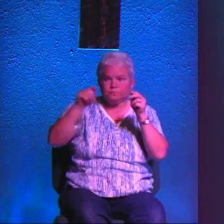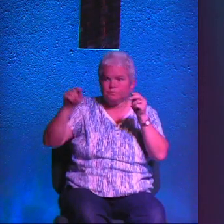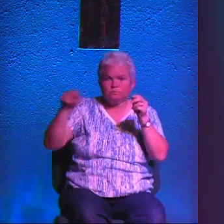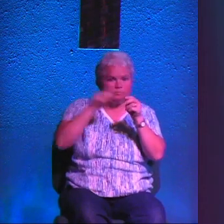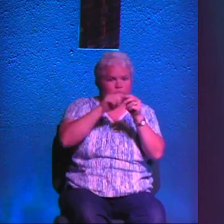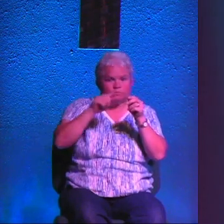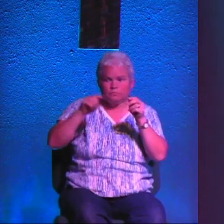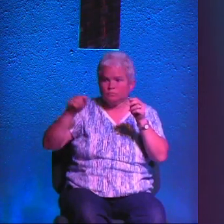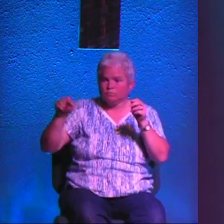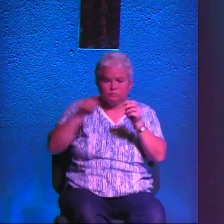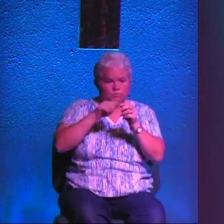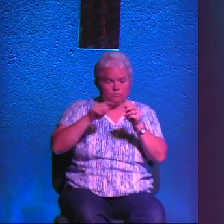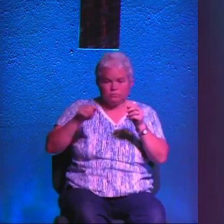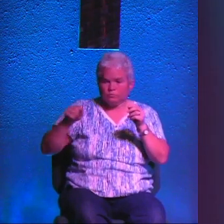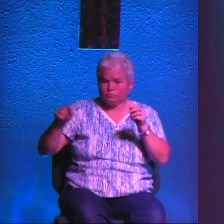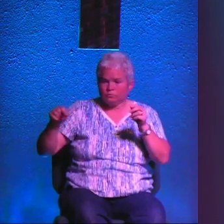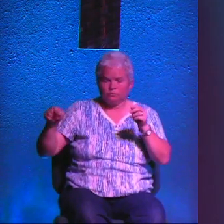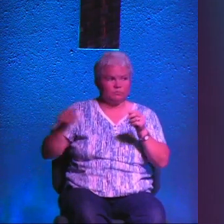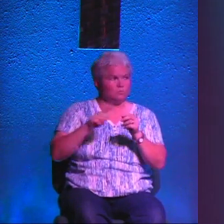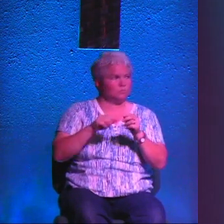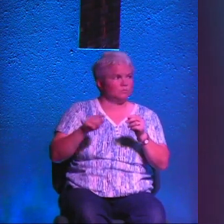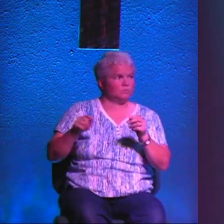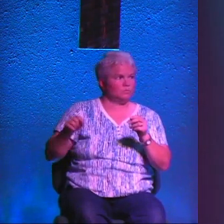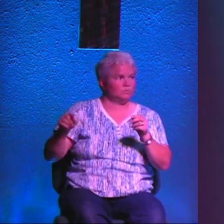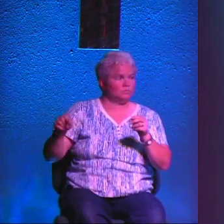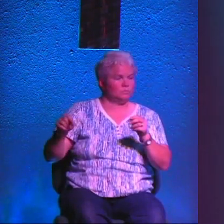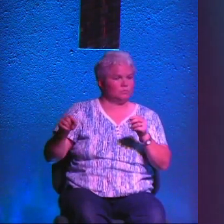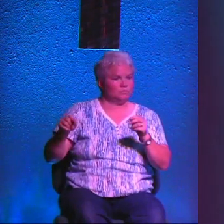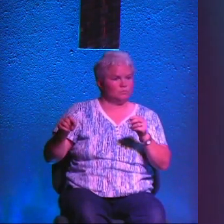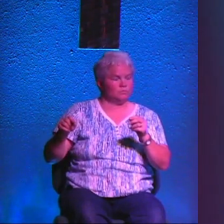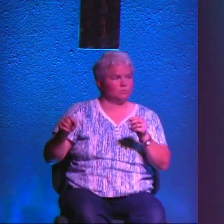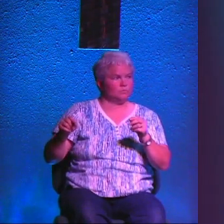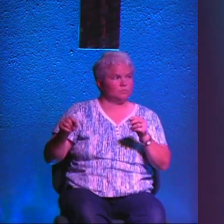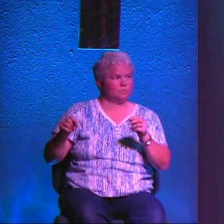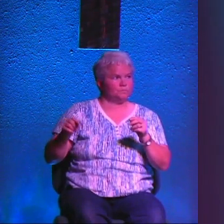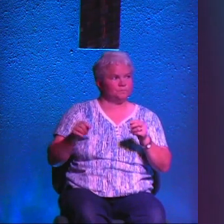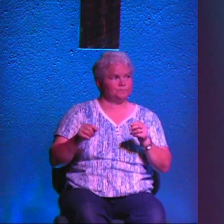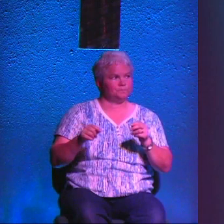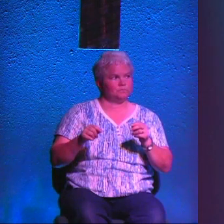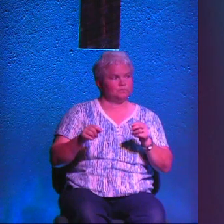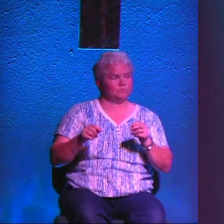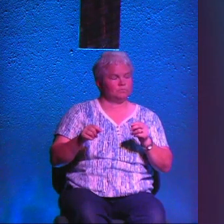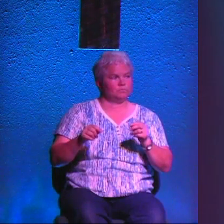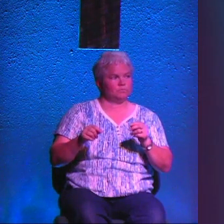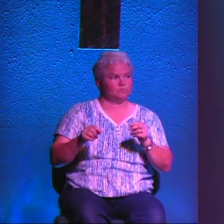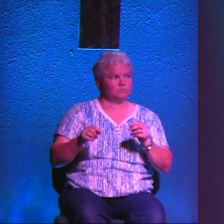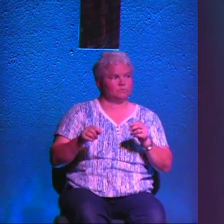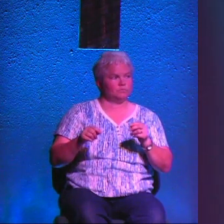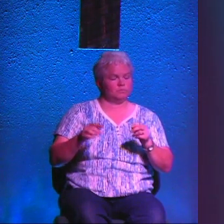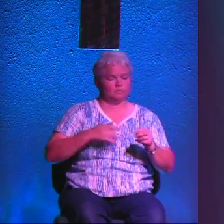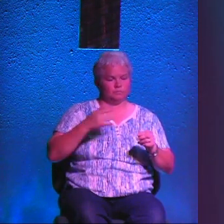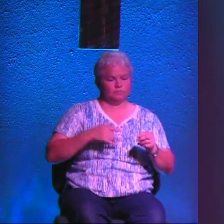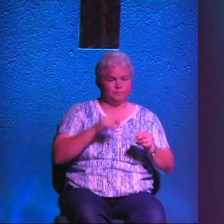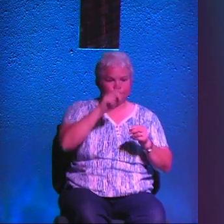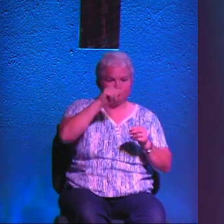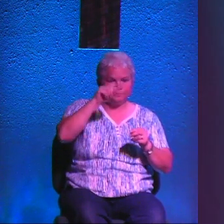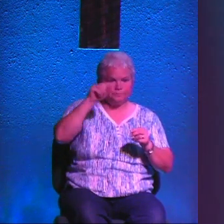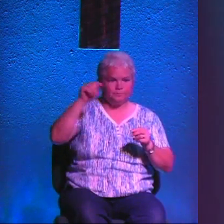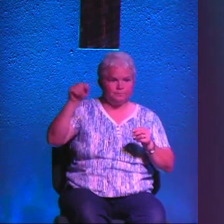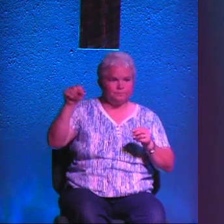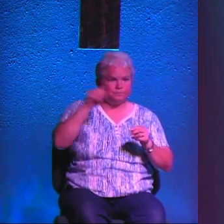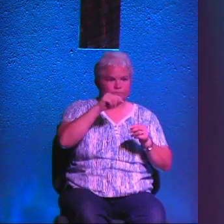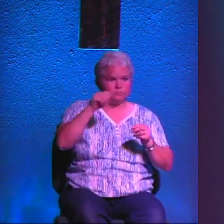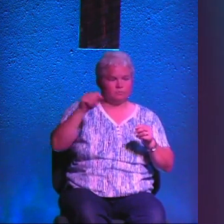the foyer for that. There's just hour slots. I know it's short notice and late notice, but if you could sign up